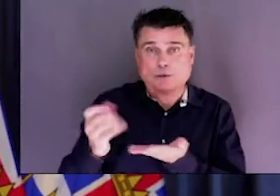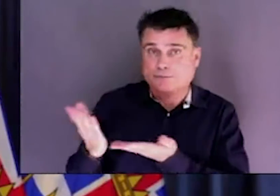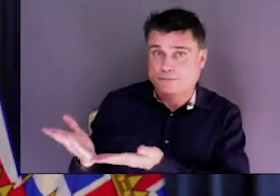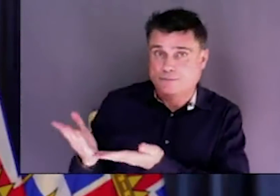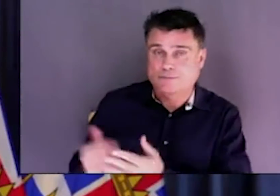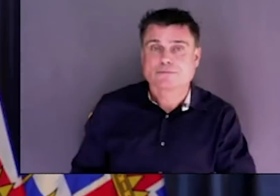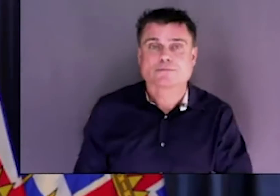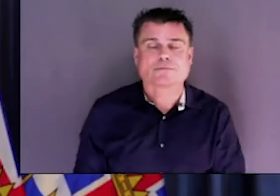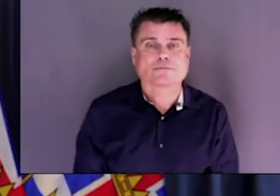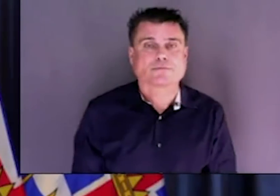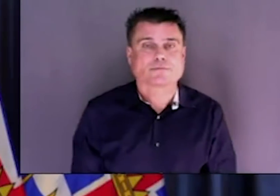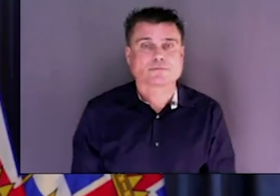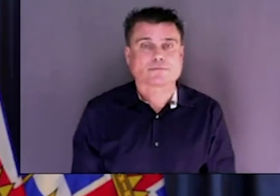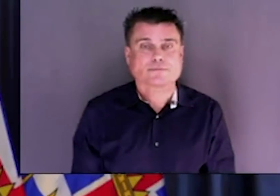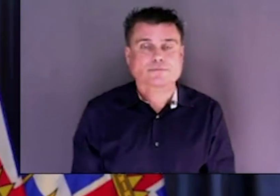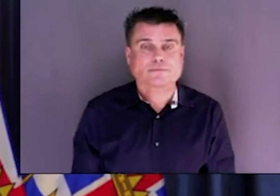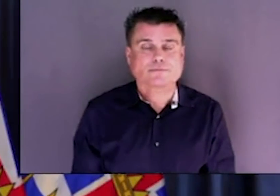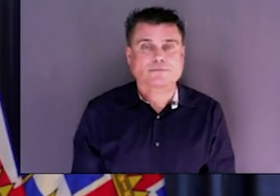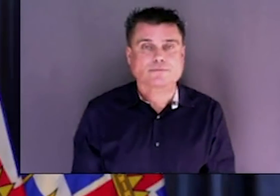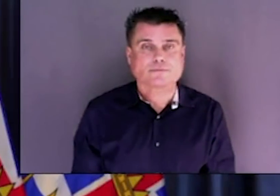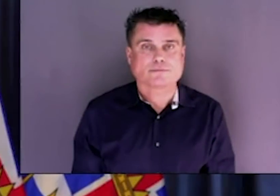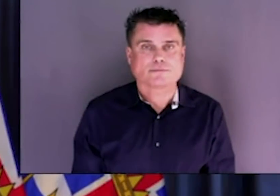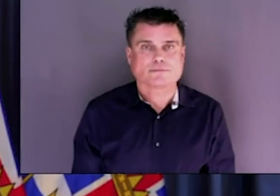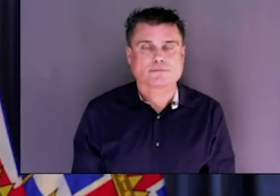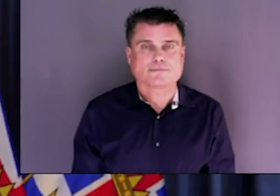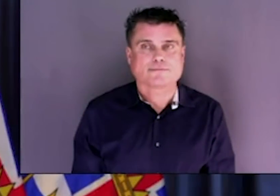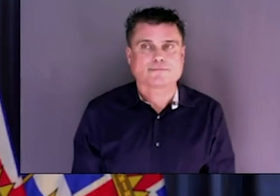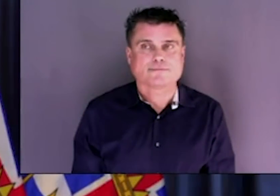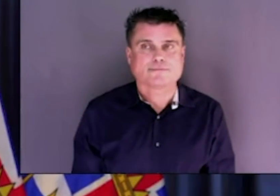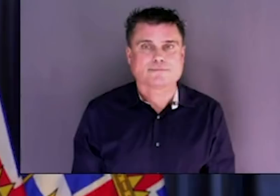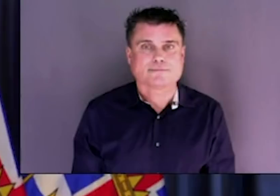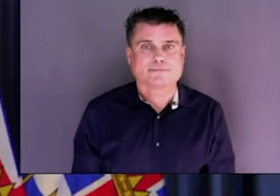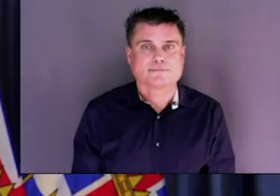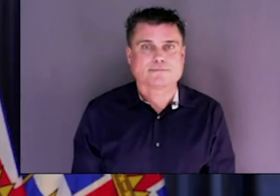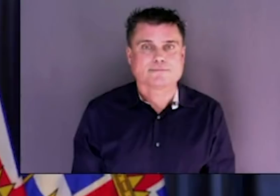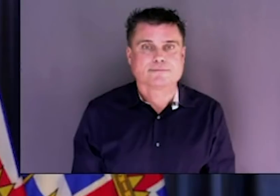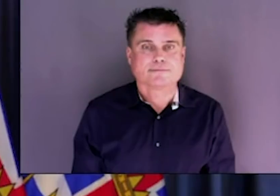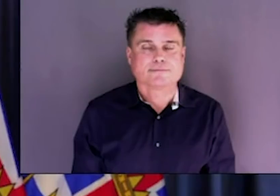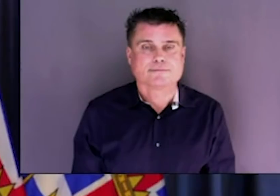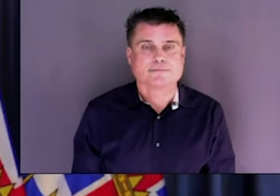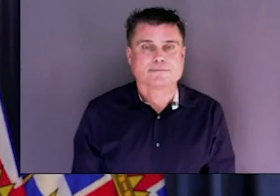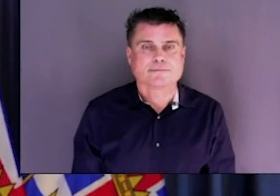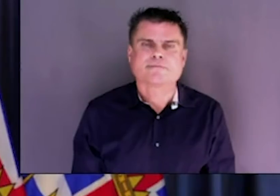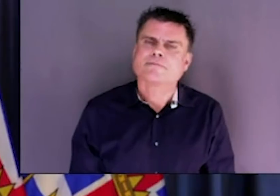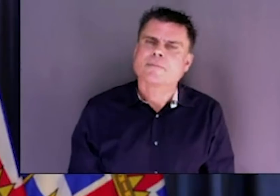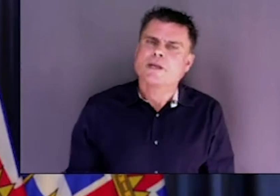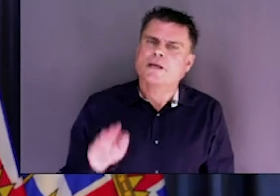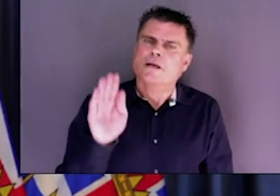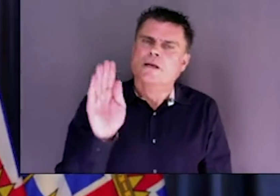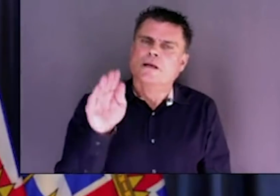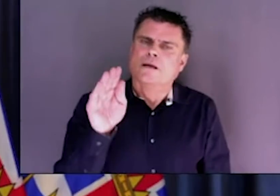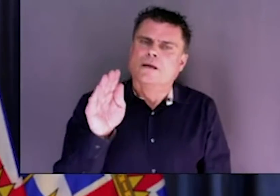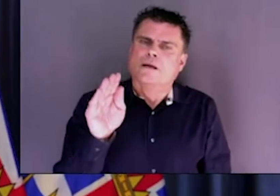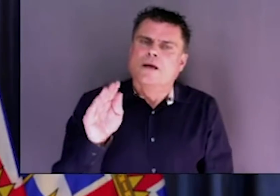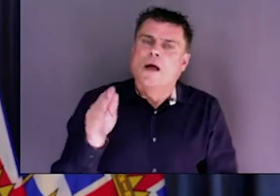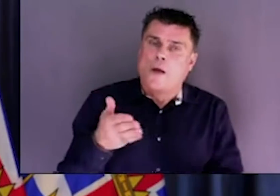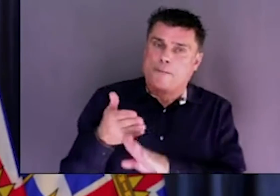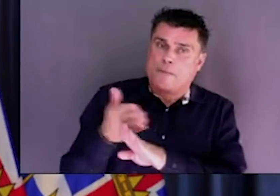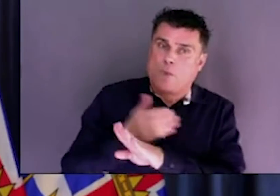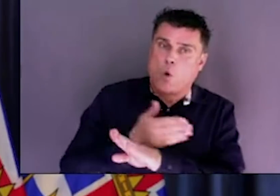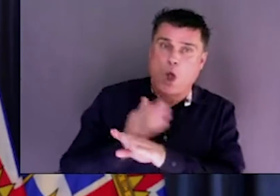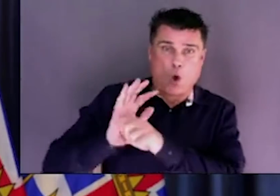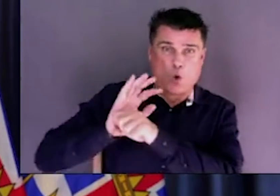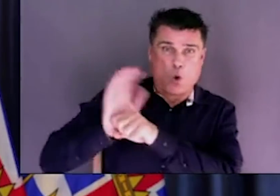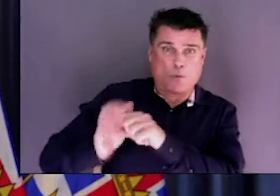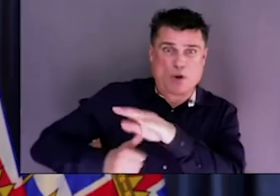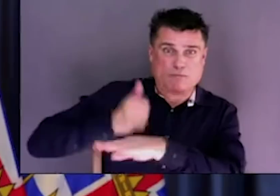Premier, one of the programs you had early on in the pandemic was support for childcare facilities to help save spots for parents.